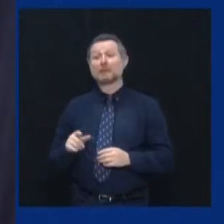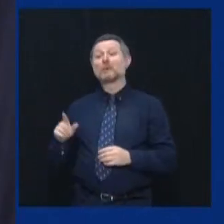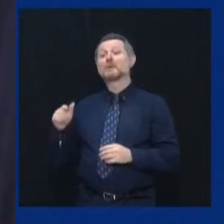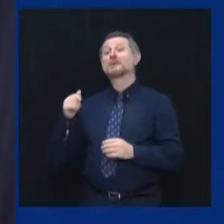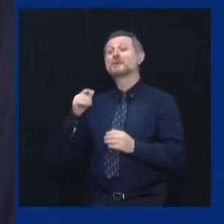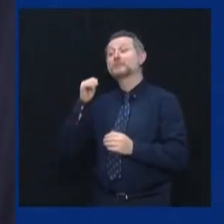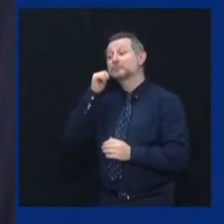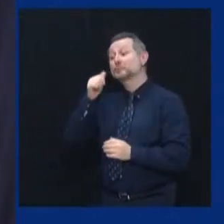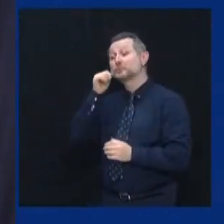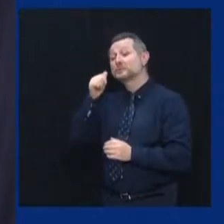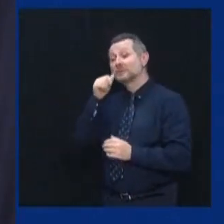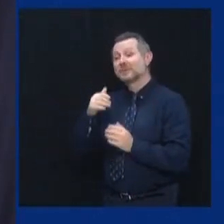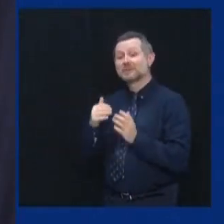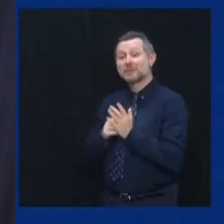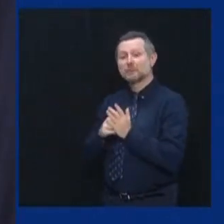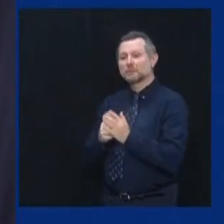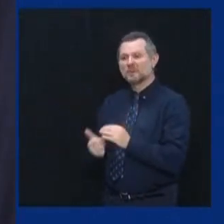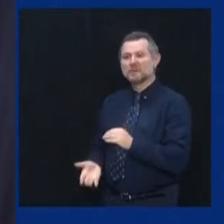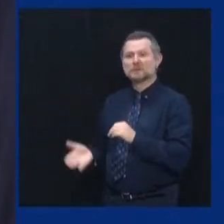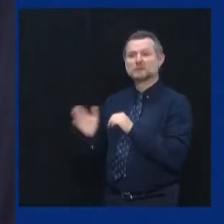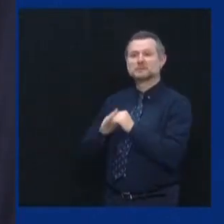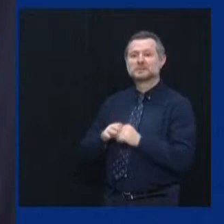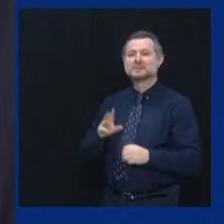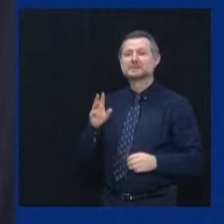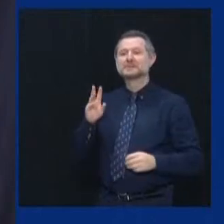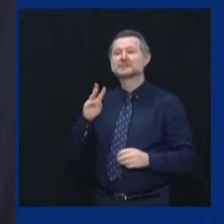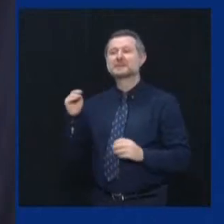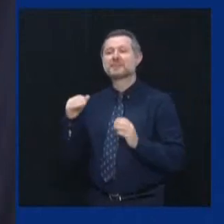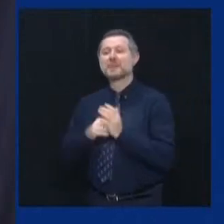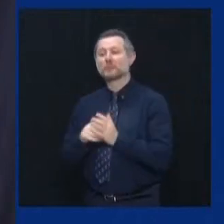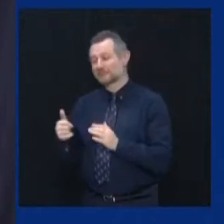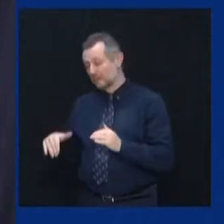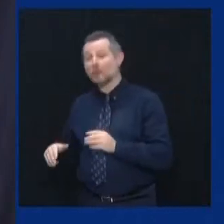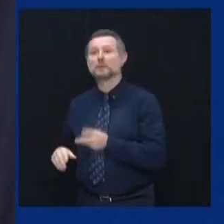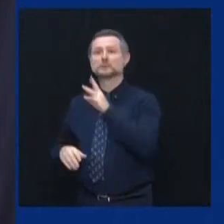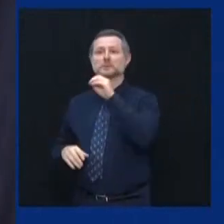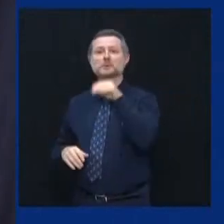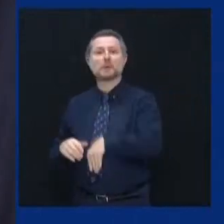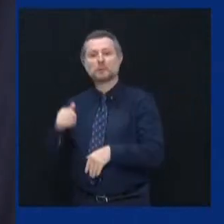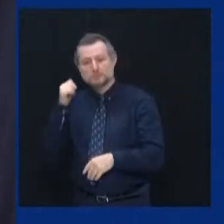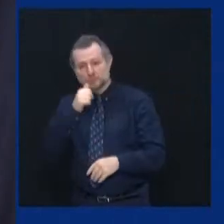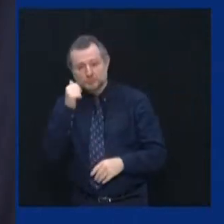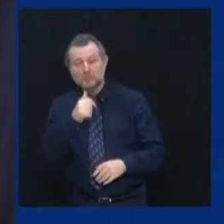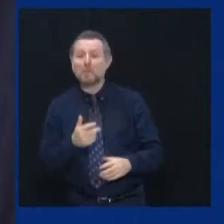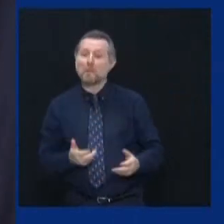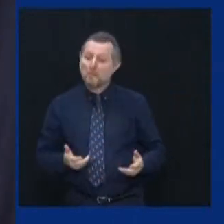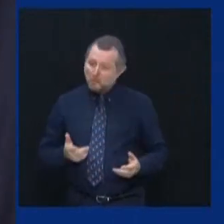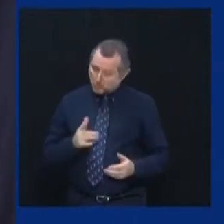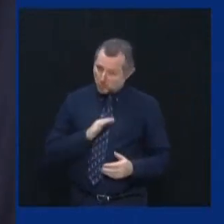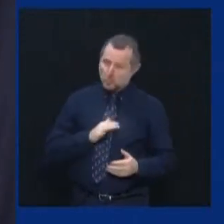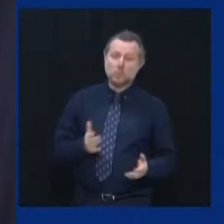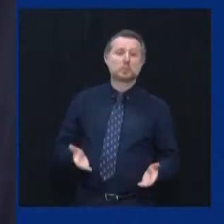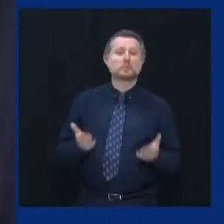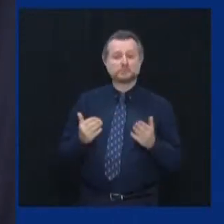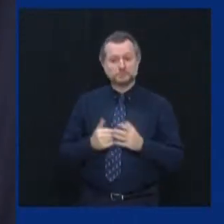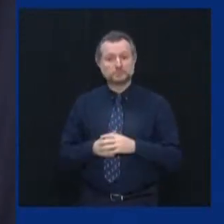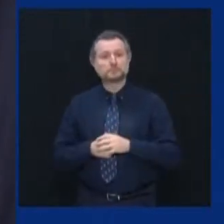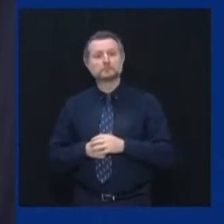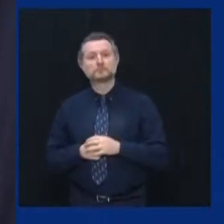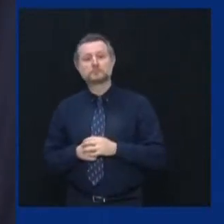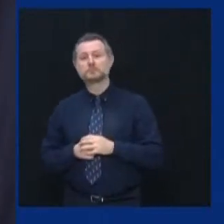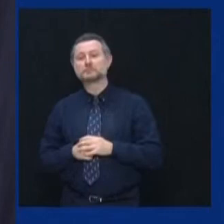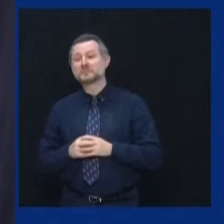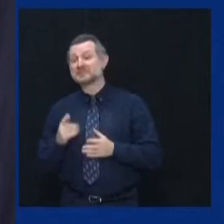day to like 60,000 per day vaccinations. And some of them did